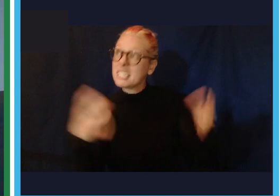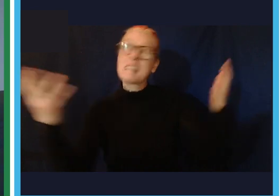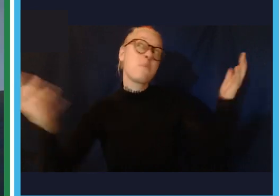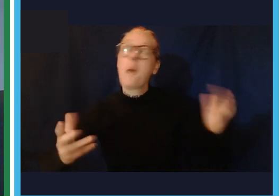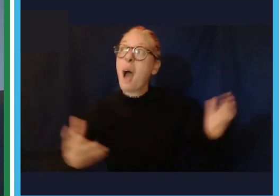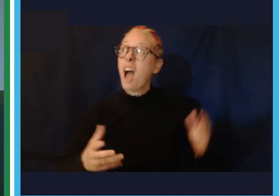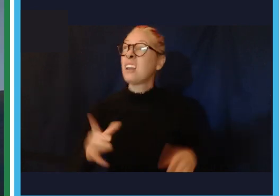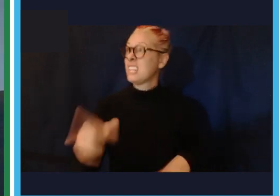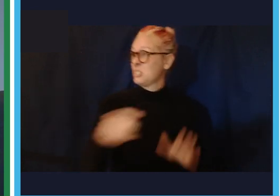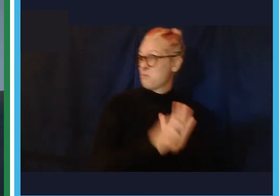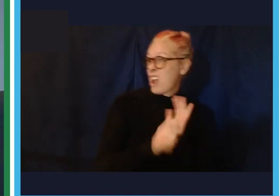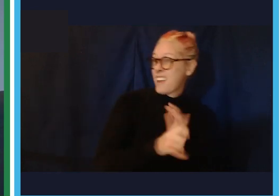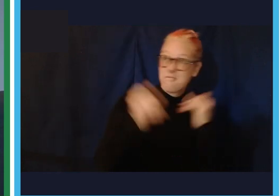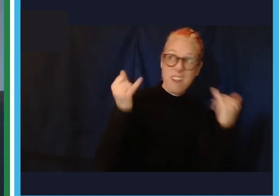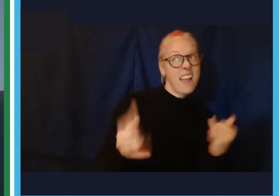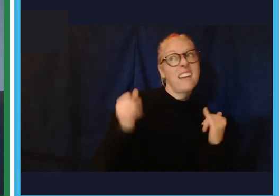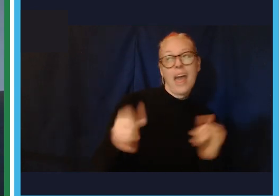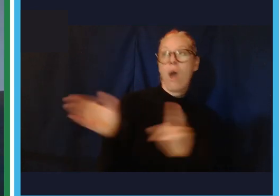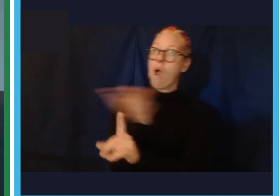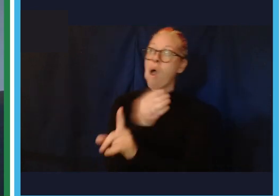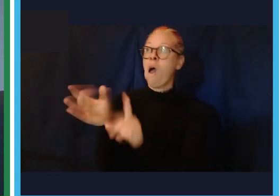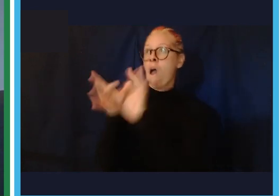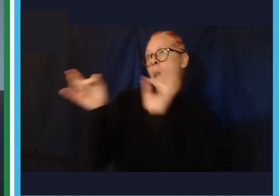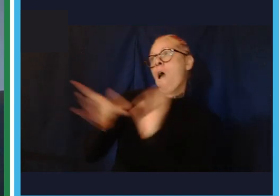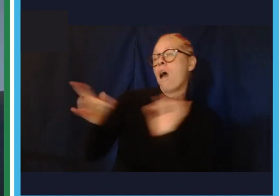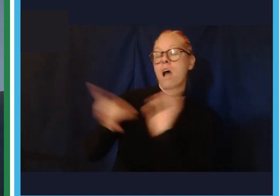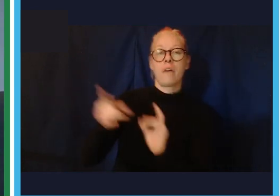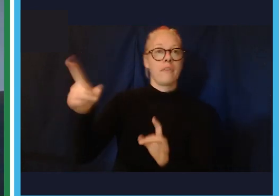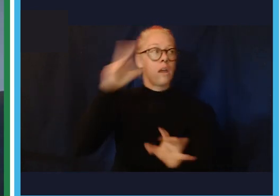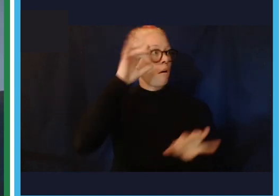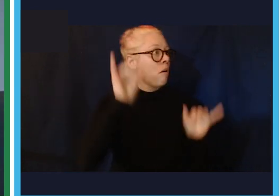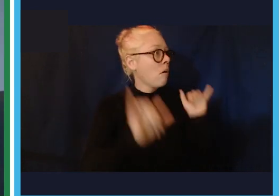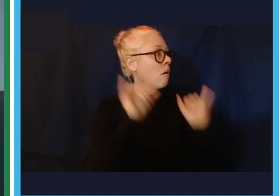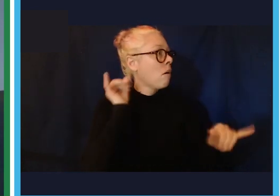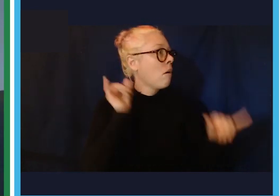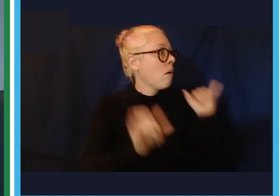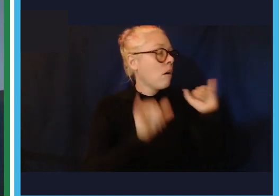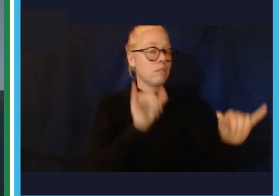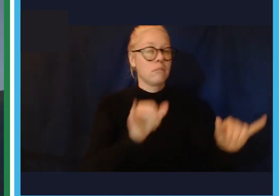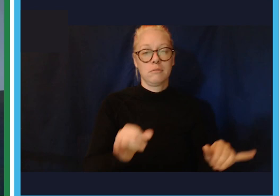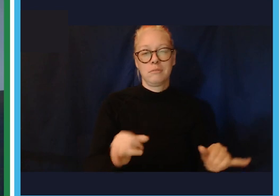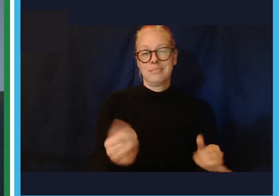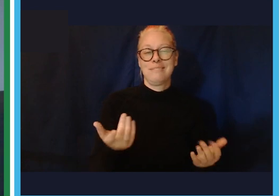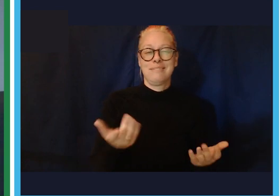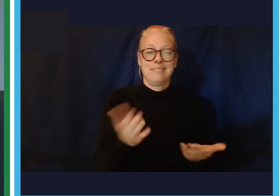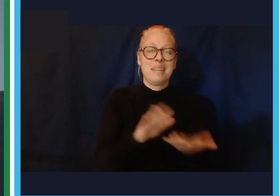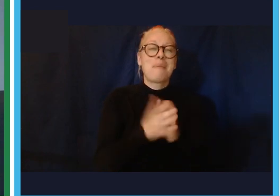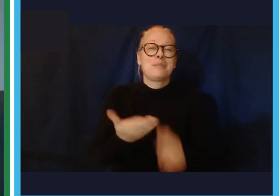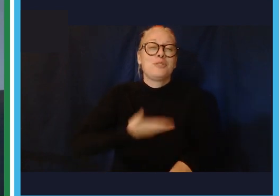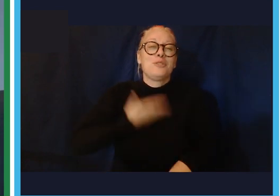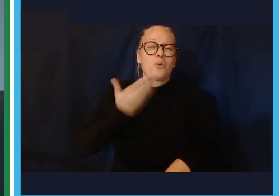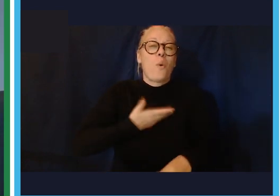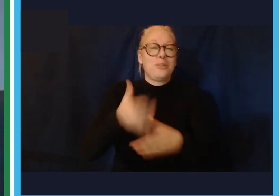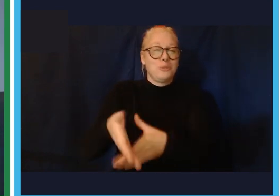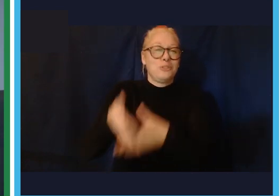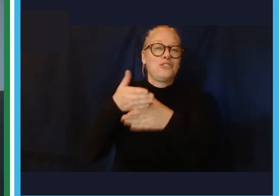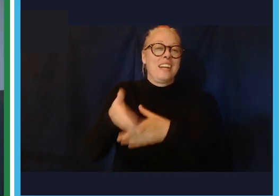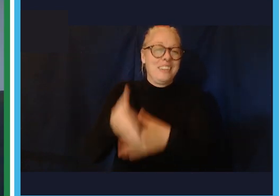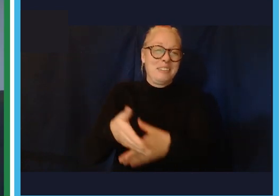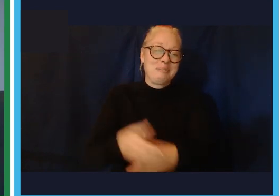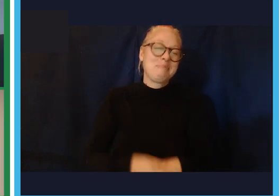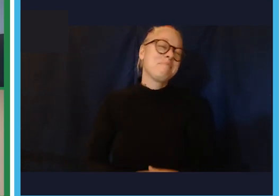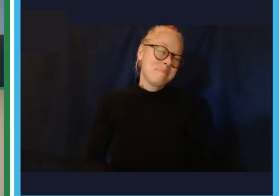not one particular genre, you know, where kids is better than comedy or dramedy